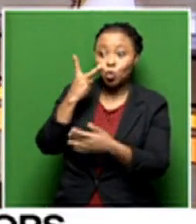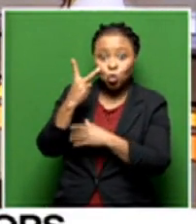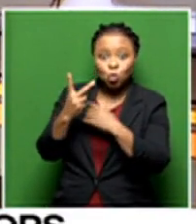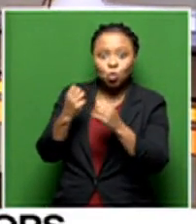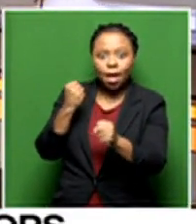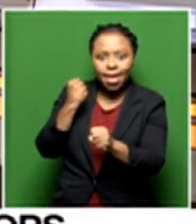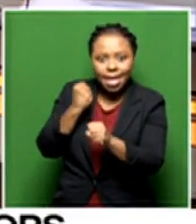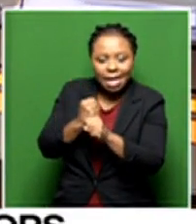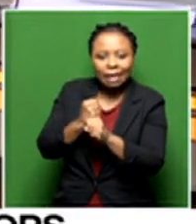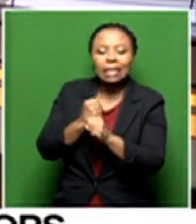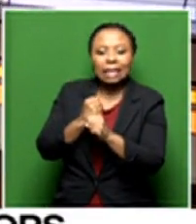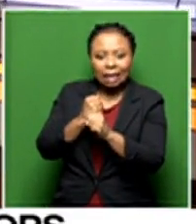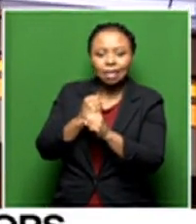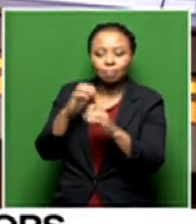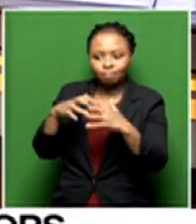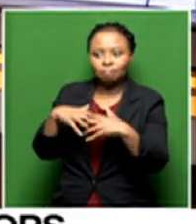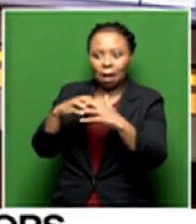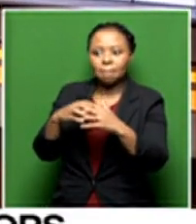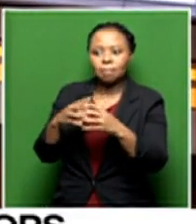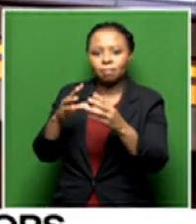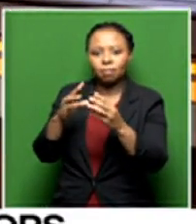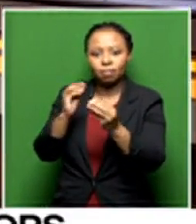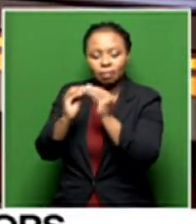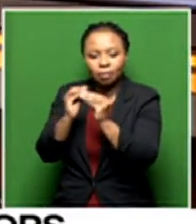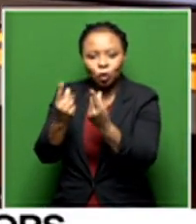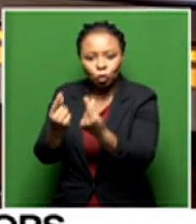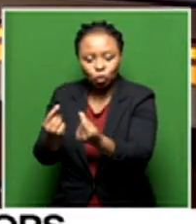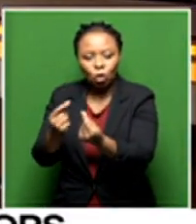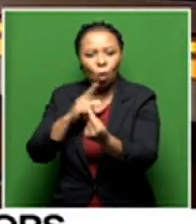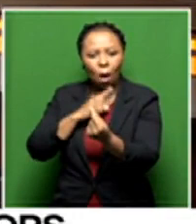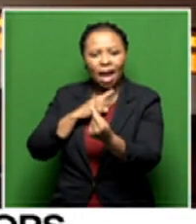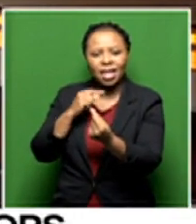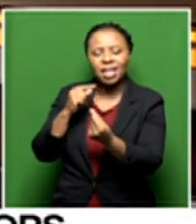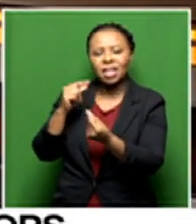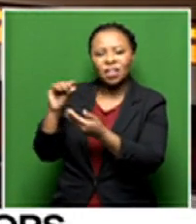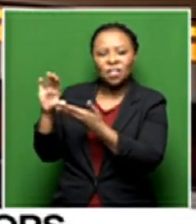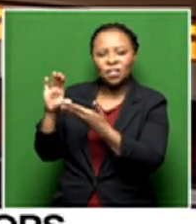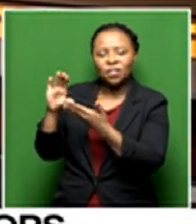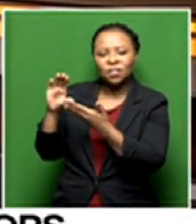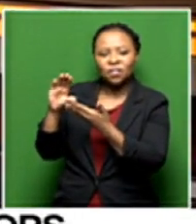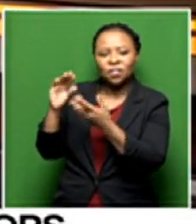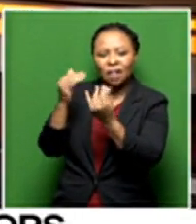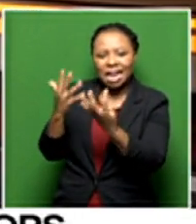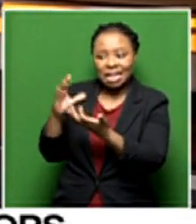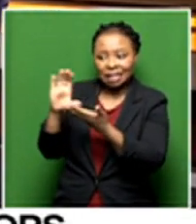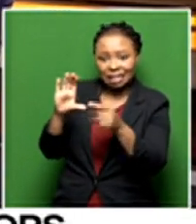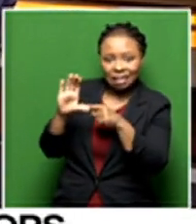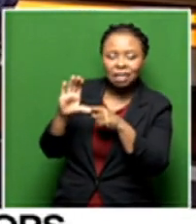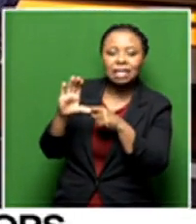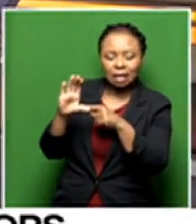to actually execute this thing. Because now, in terms of the financial side, that was the only thing that took